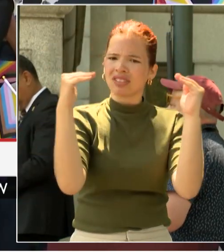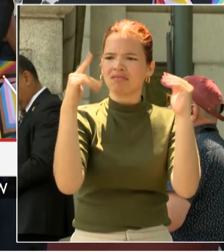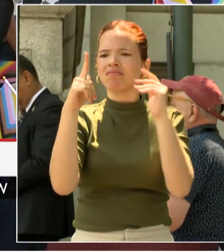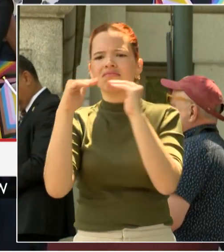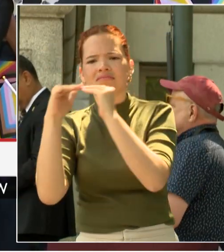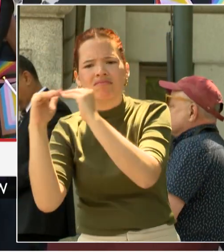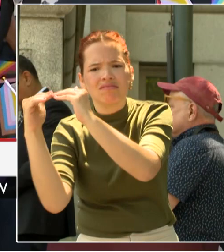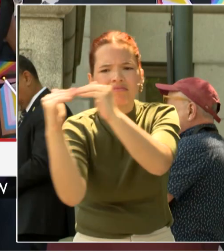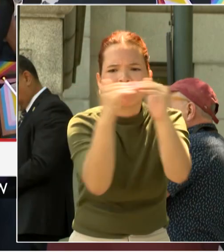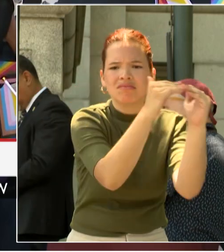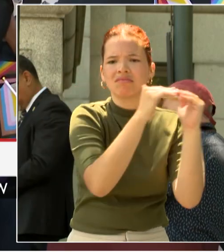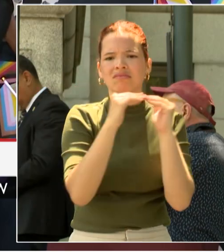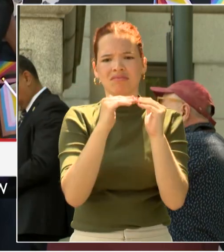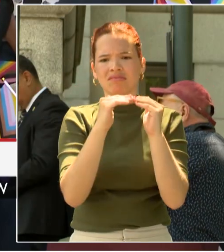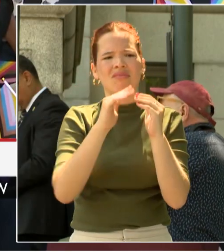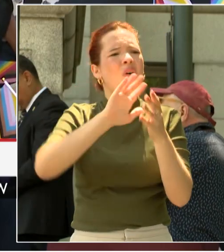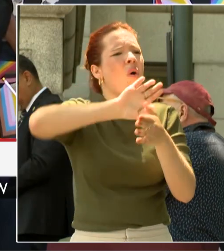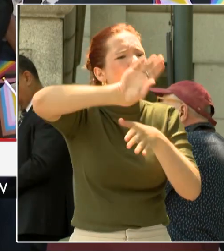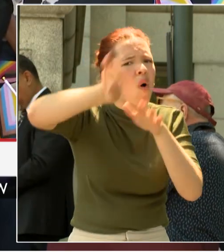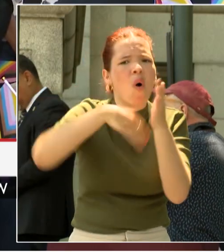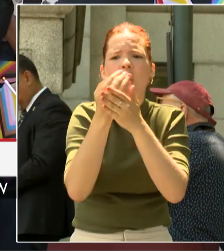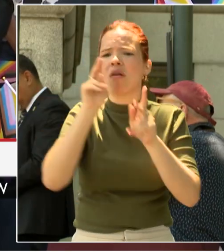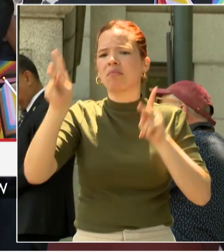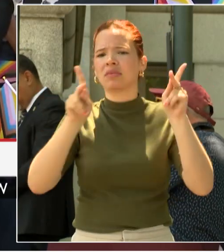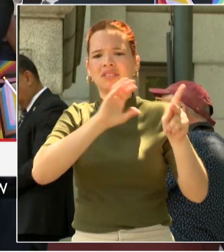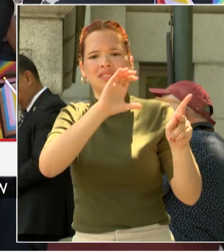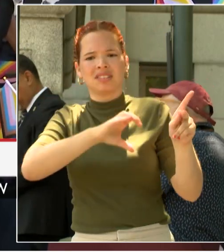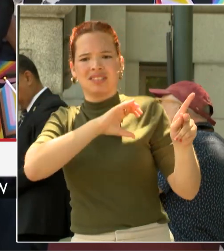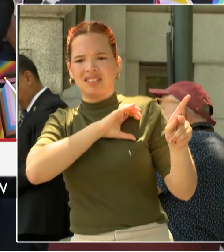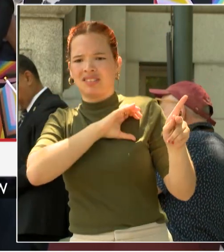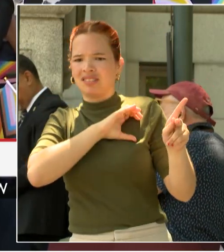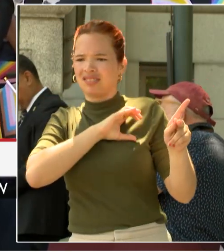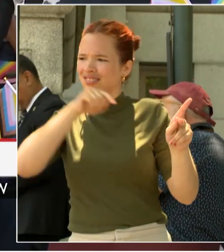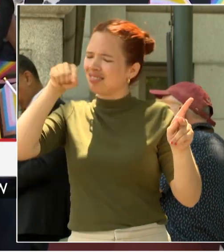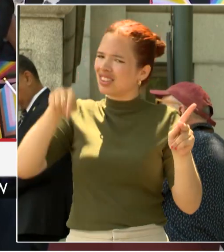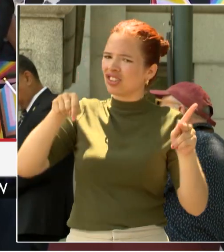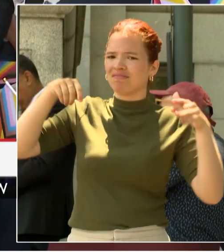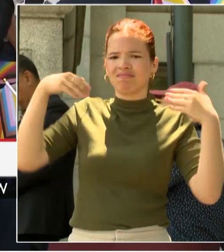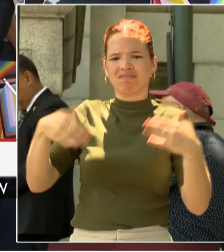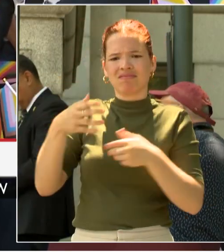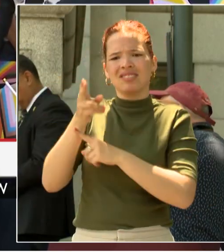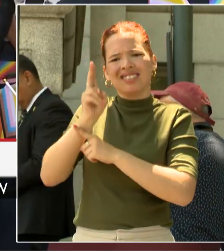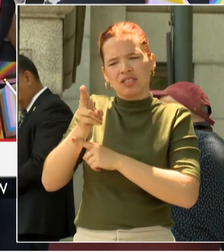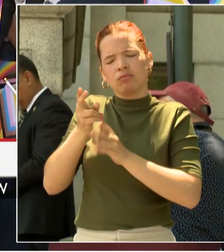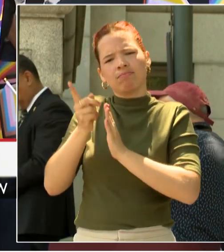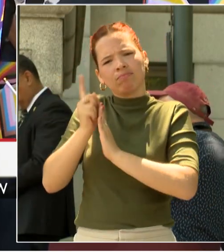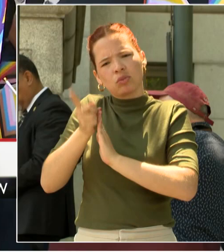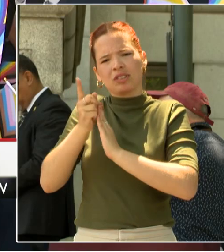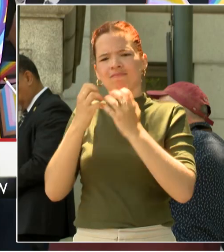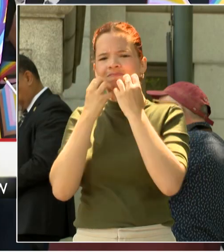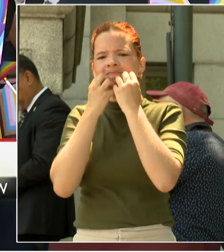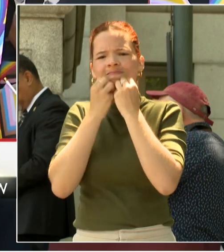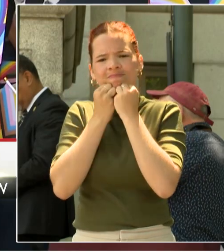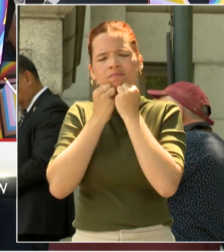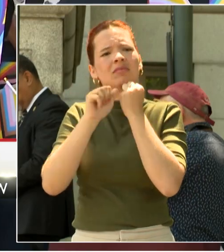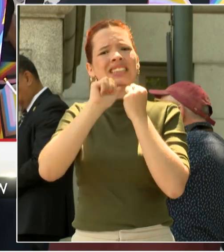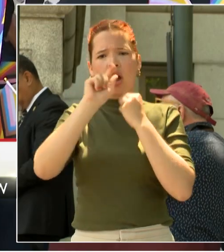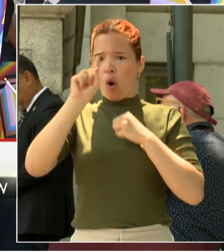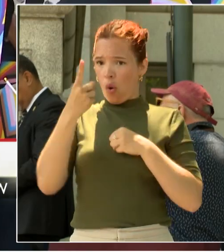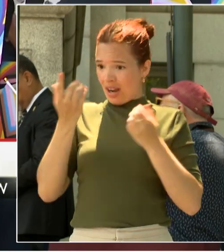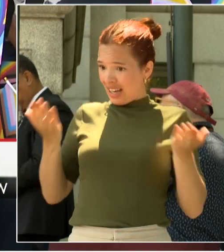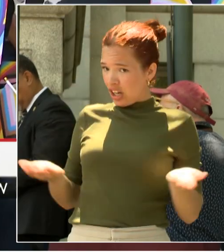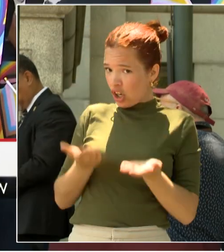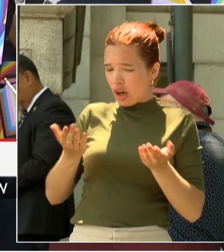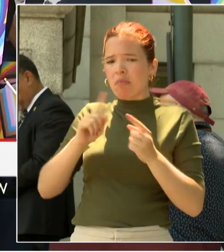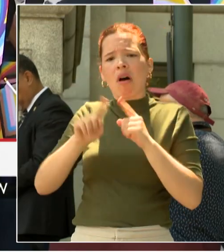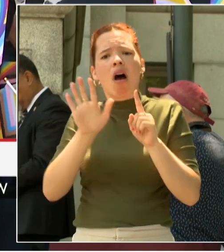citizens. Friends, this is a historic moment for our community, not just here in the district,